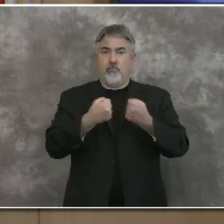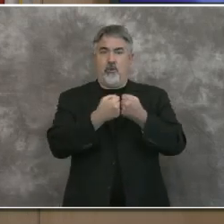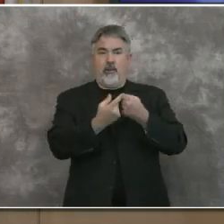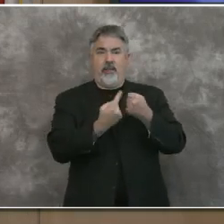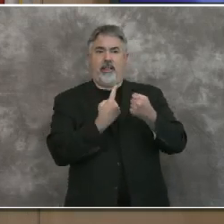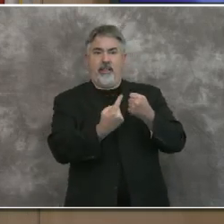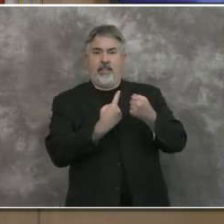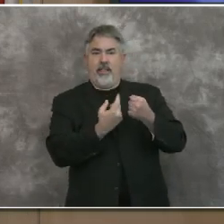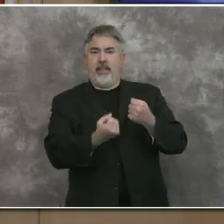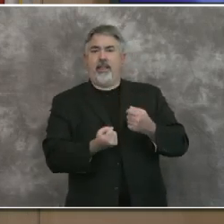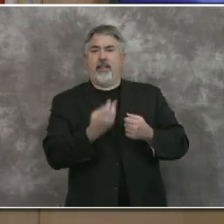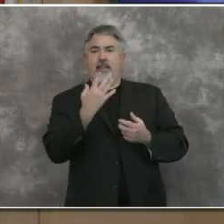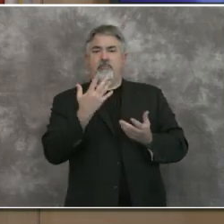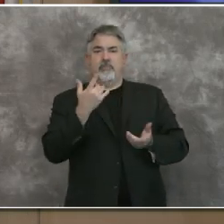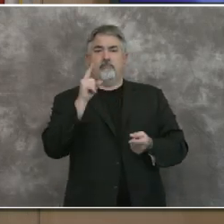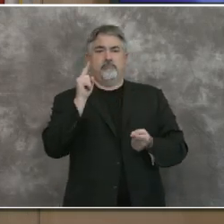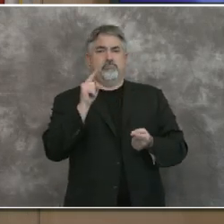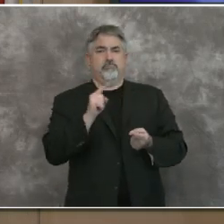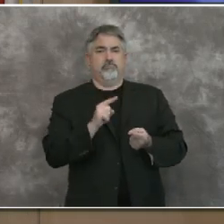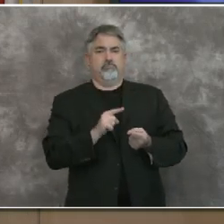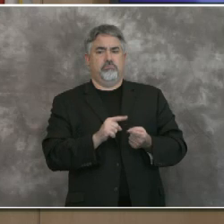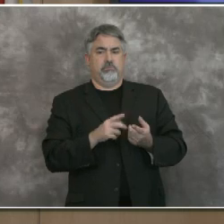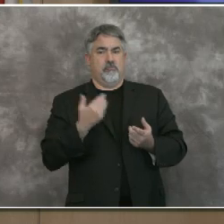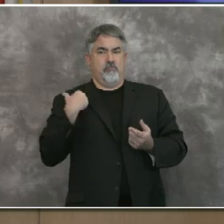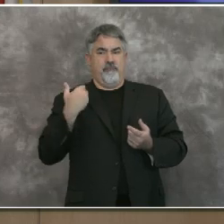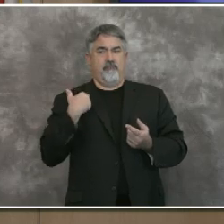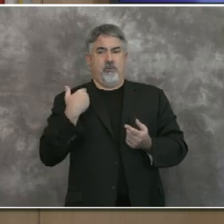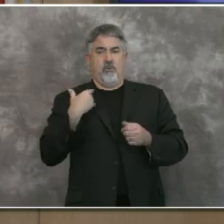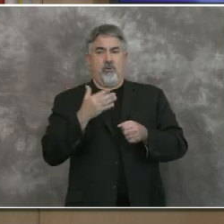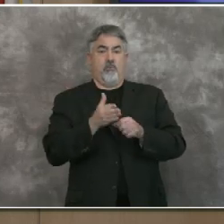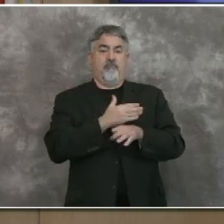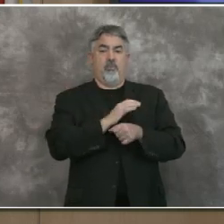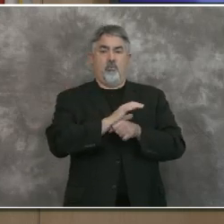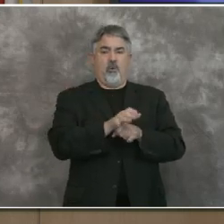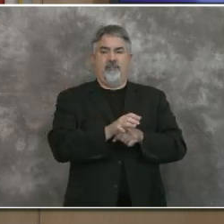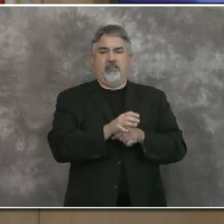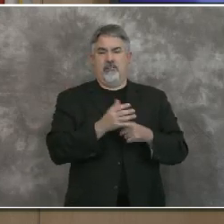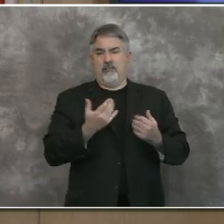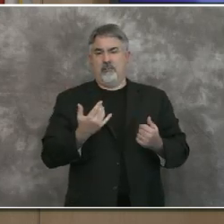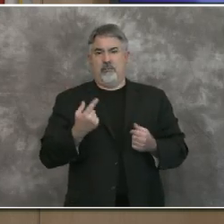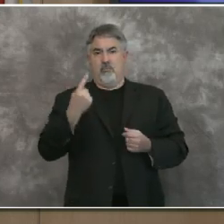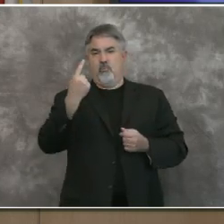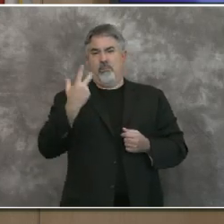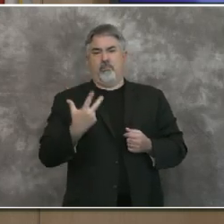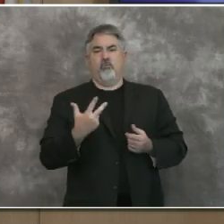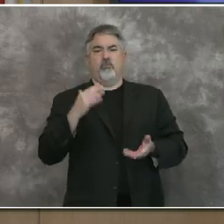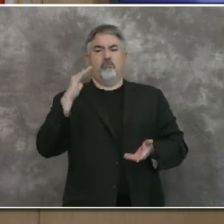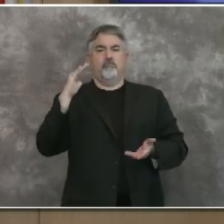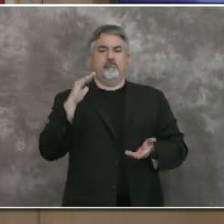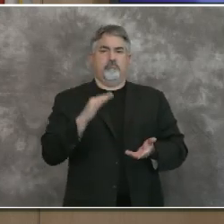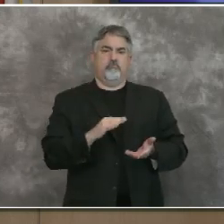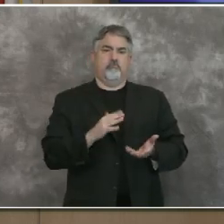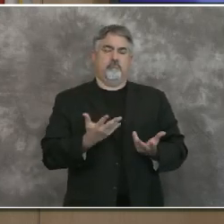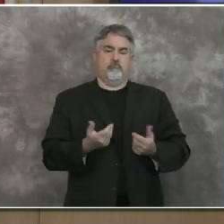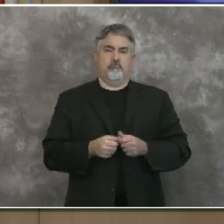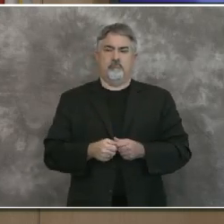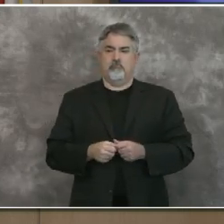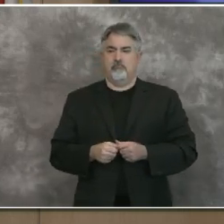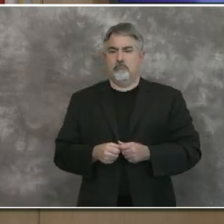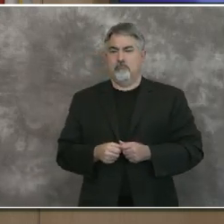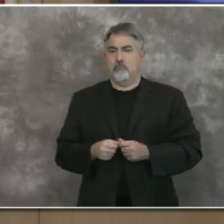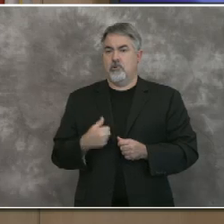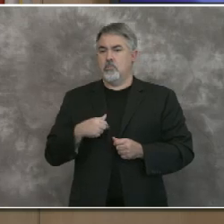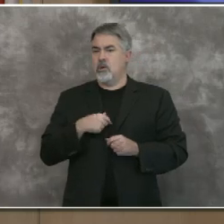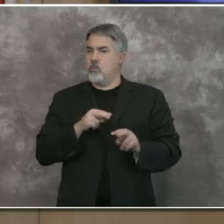from before COVID. I would say it's a little over a third of what it was in the past. But we are actually closely monitoring individuals who cross